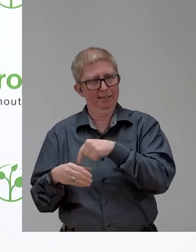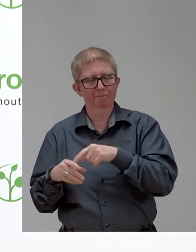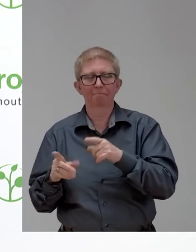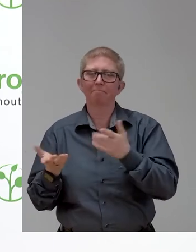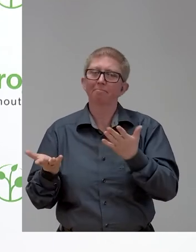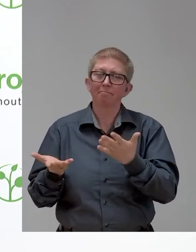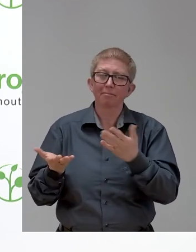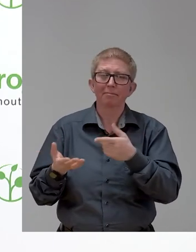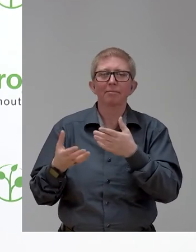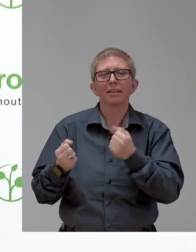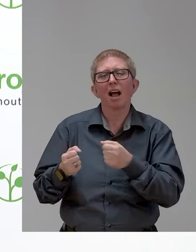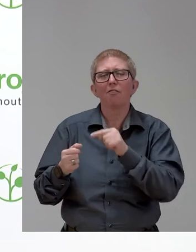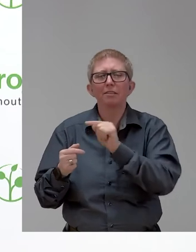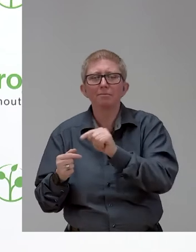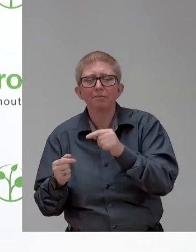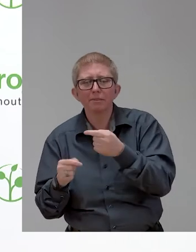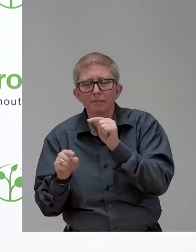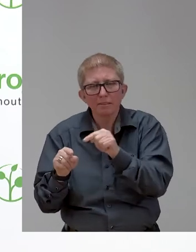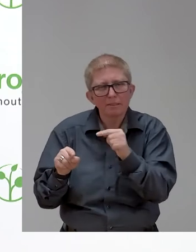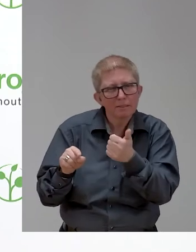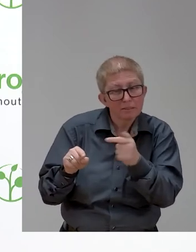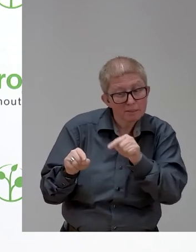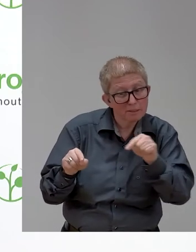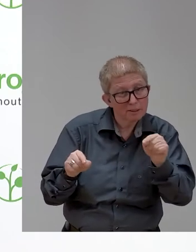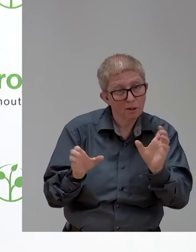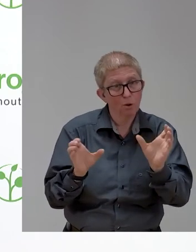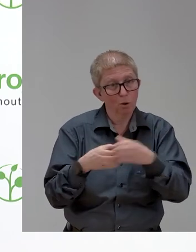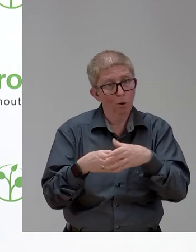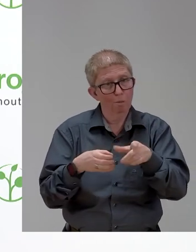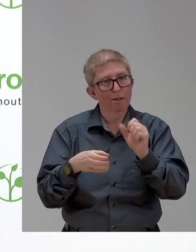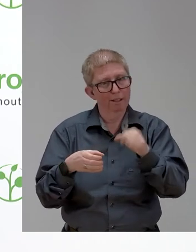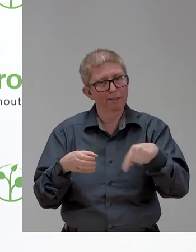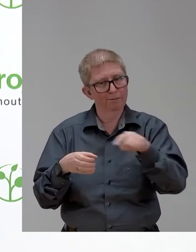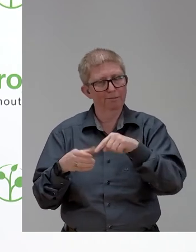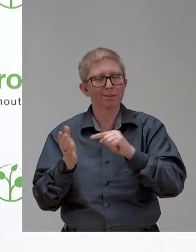Some of them that are part of this group will present their current work, their current projects,